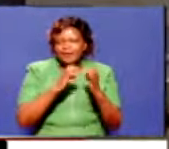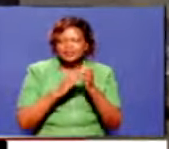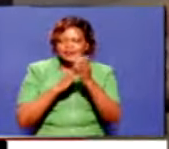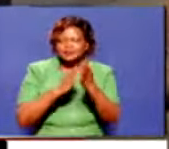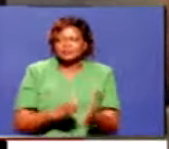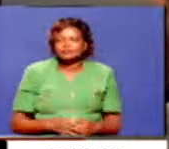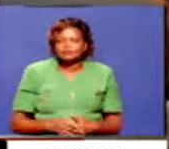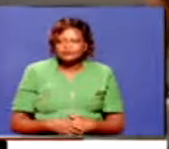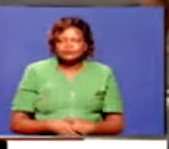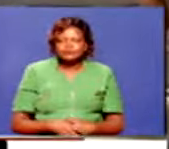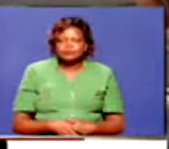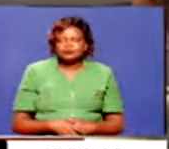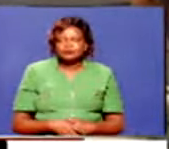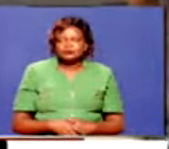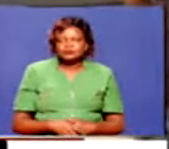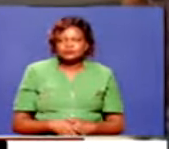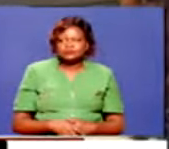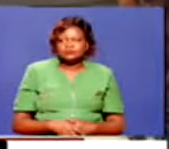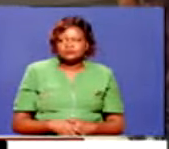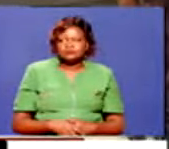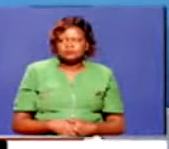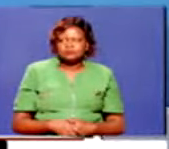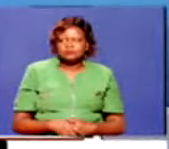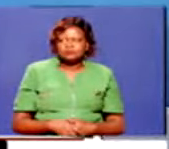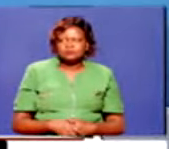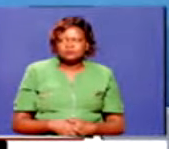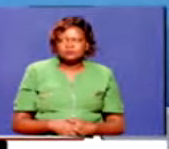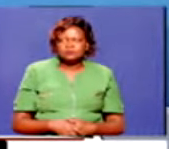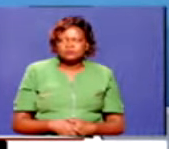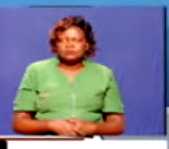Jacob Kyoria, Darubini.